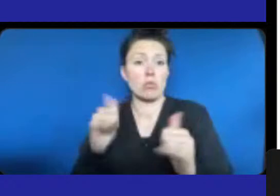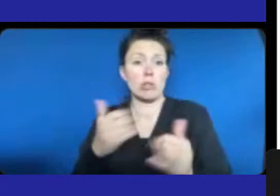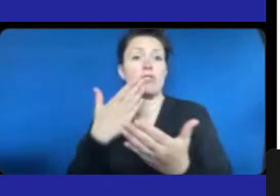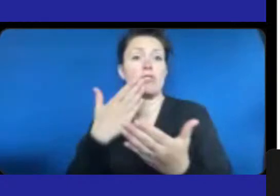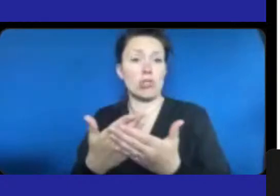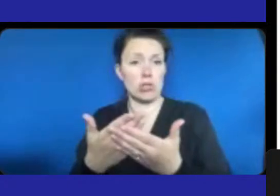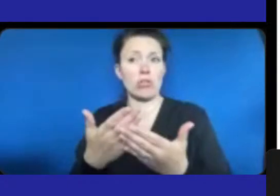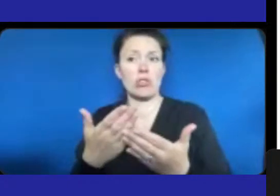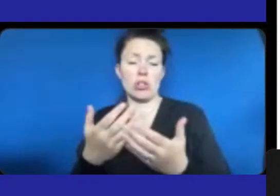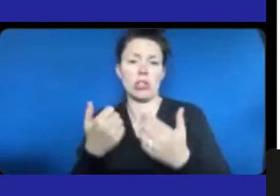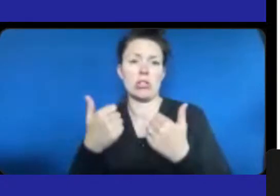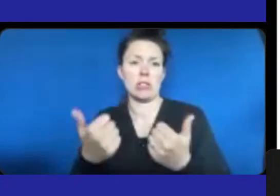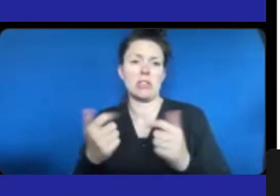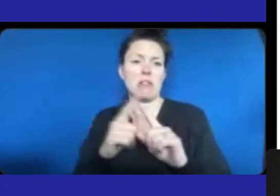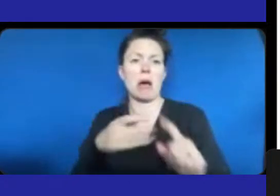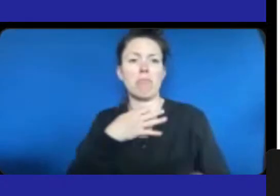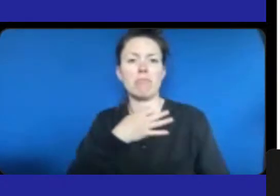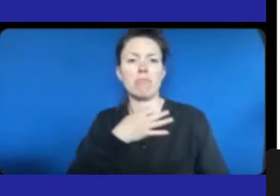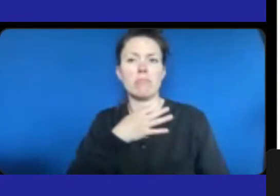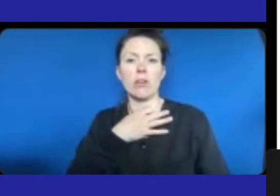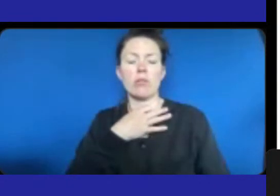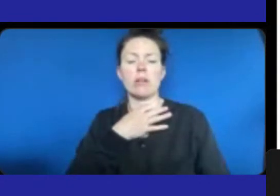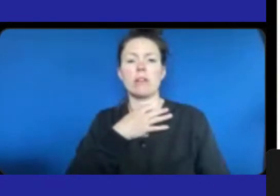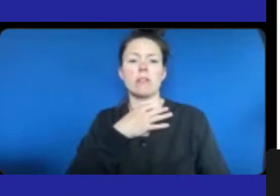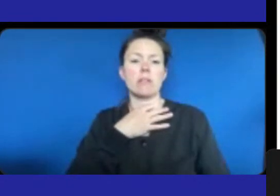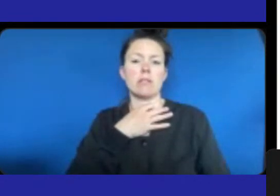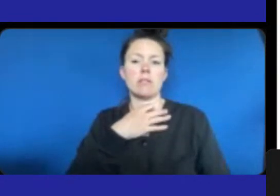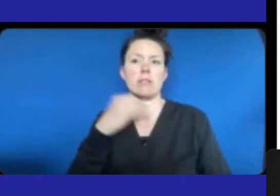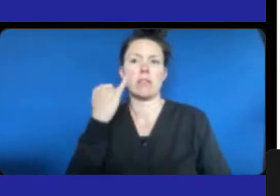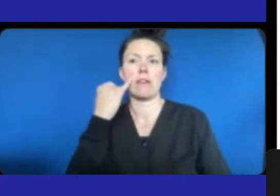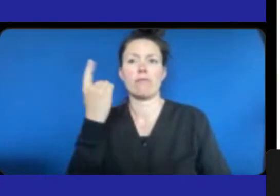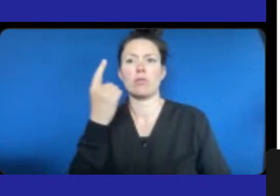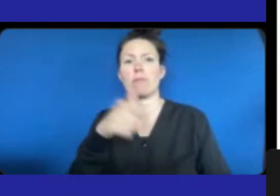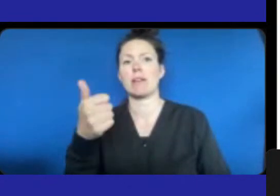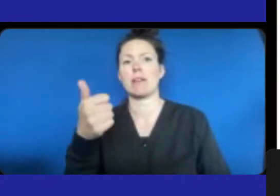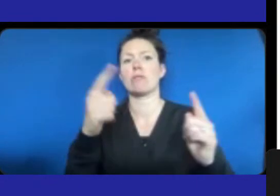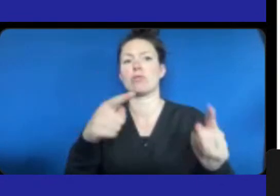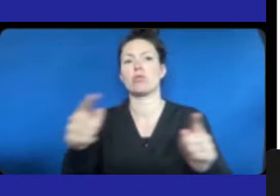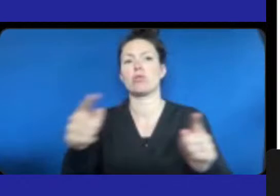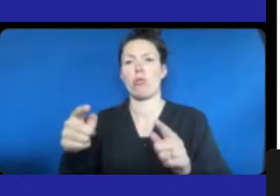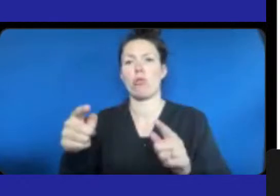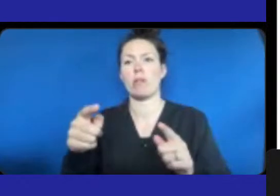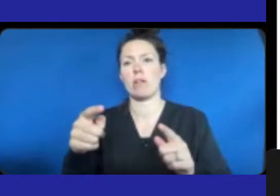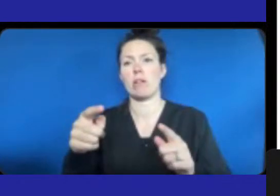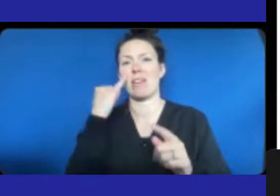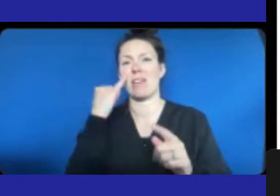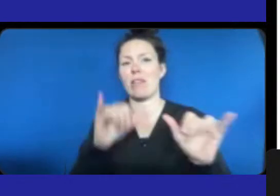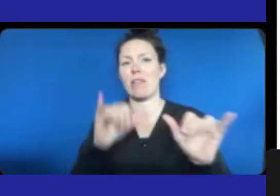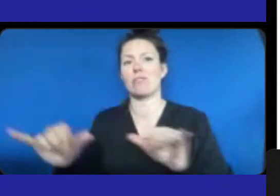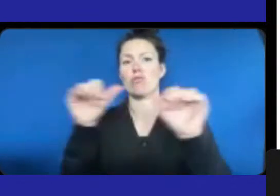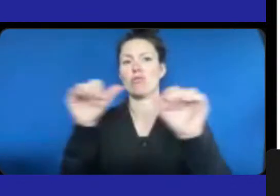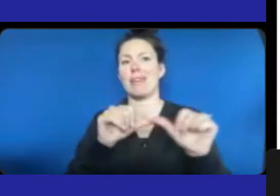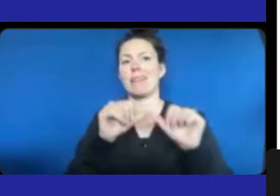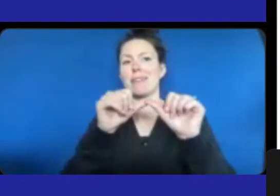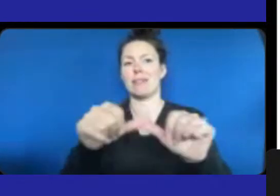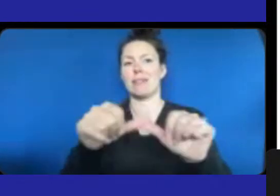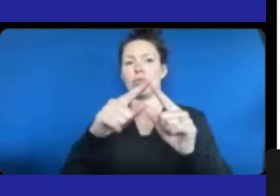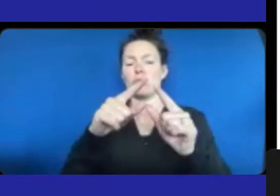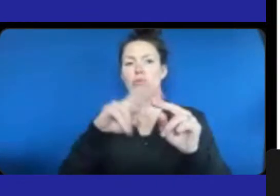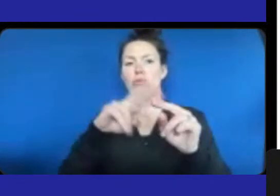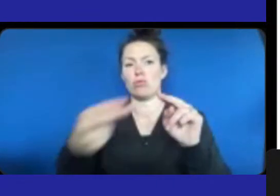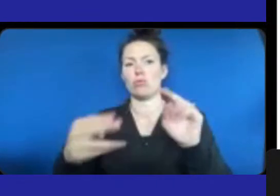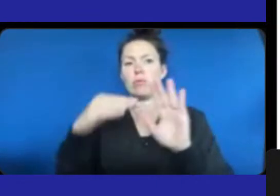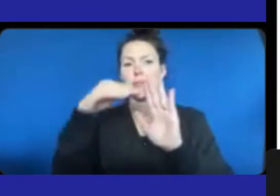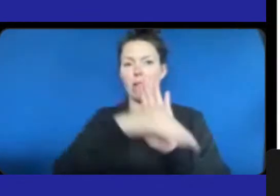doing what we want it to do. But I'm just curious to see if there's something else going on, if that trend continues to climb.